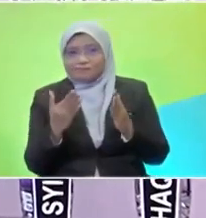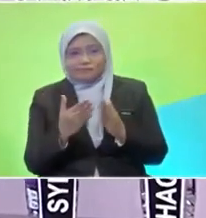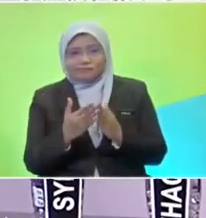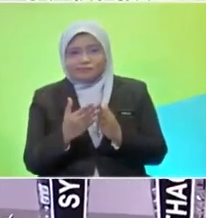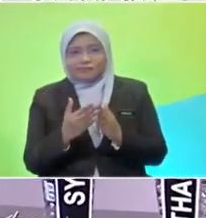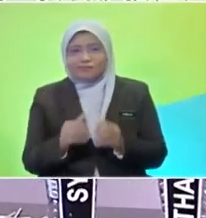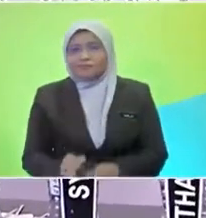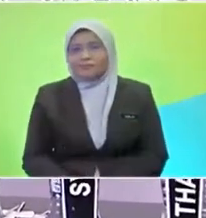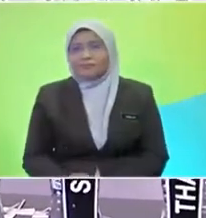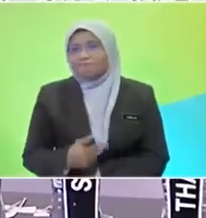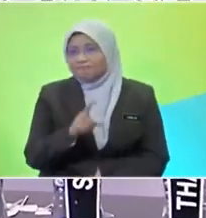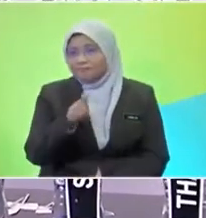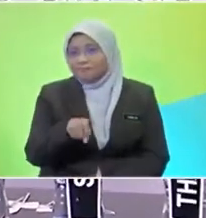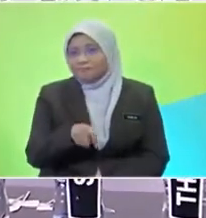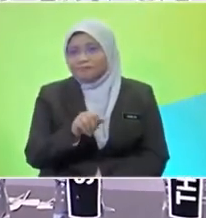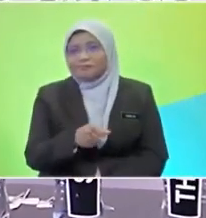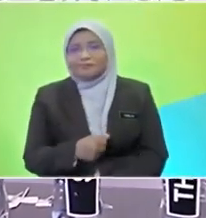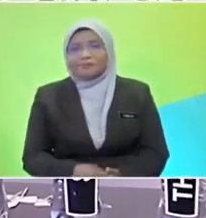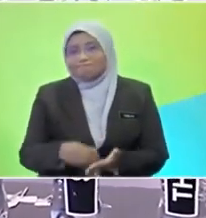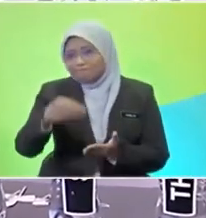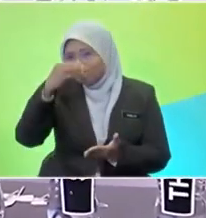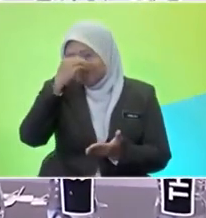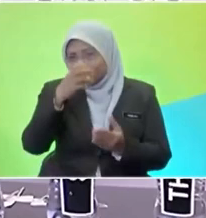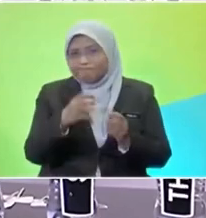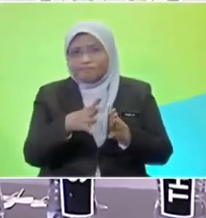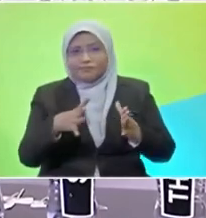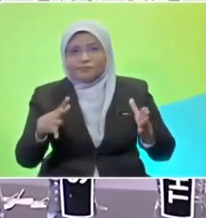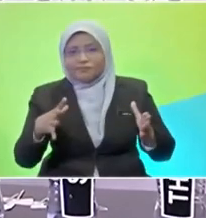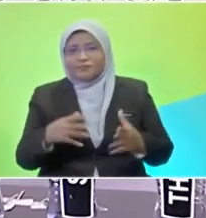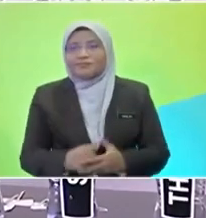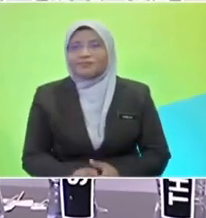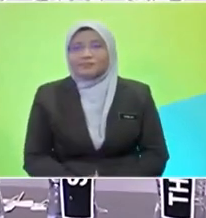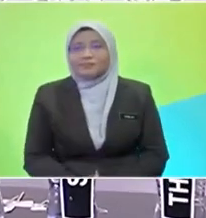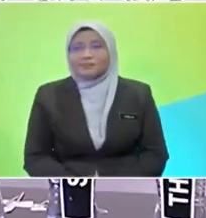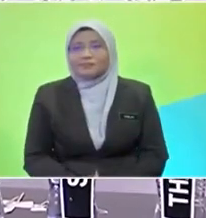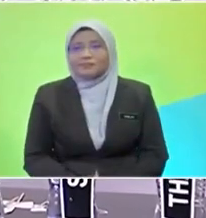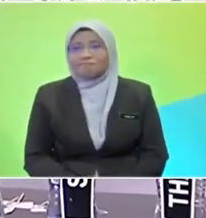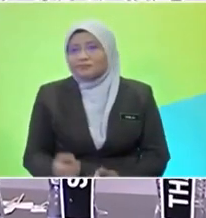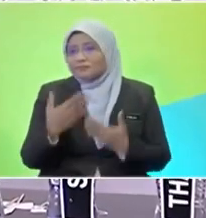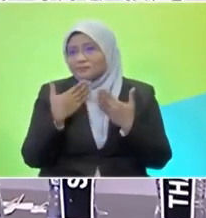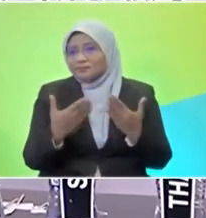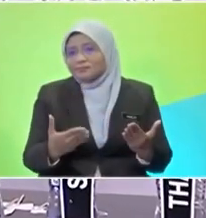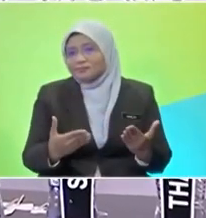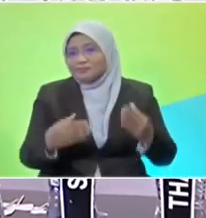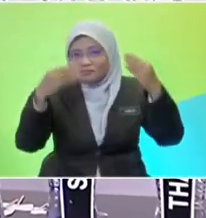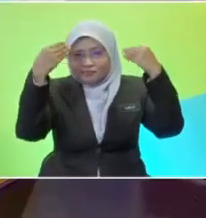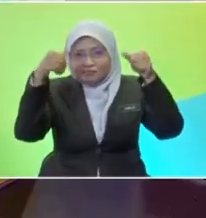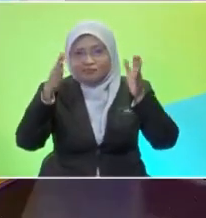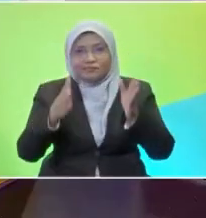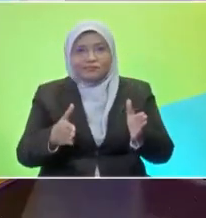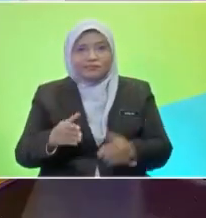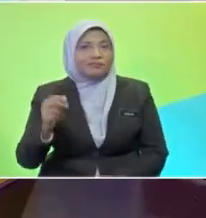and our pupils online as well. I'm sure you've been learning a lot as well. And with that, definitely, we want to thank Mr. Carl for